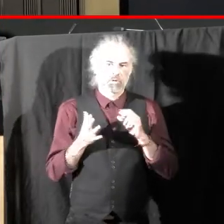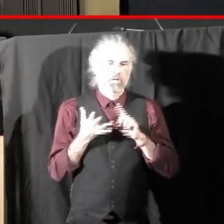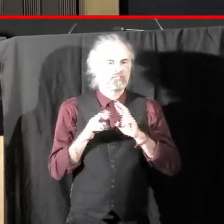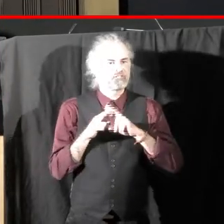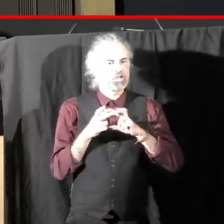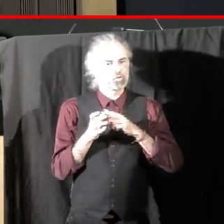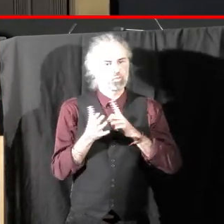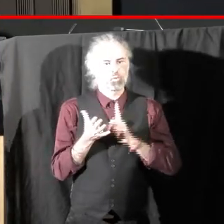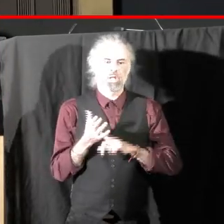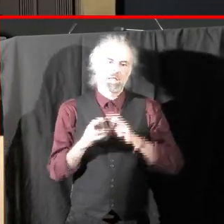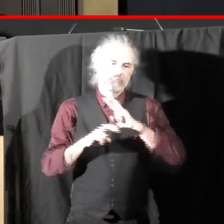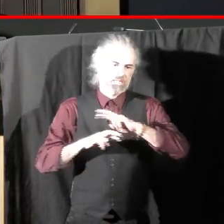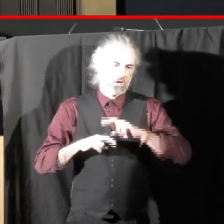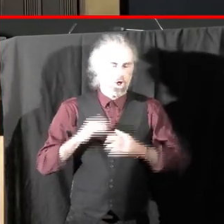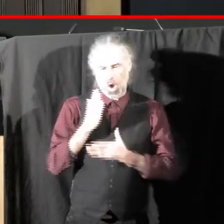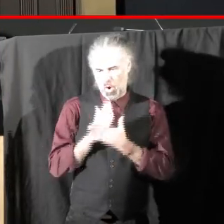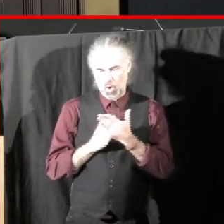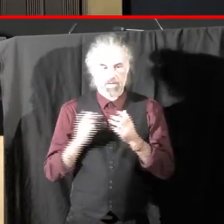inquest, yep.